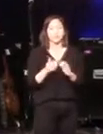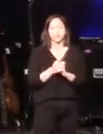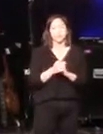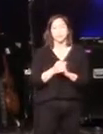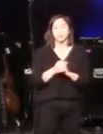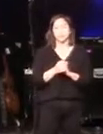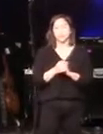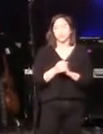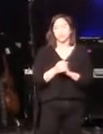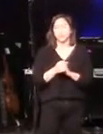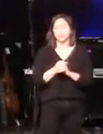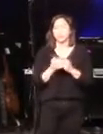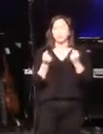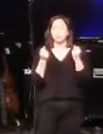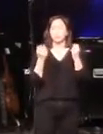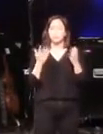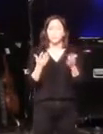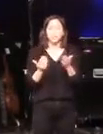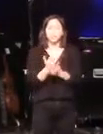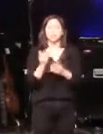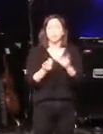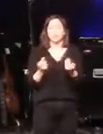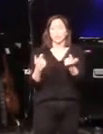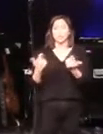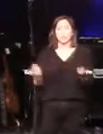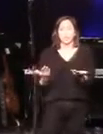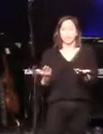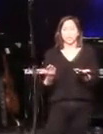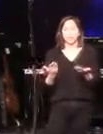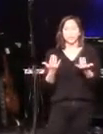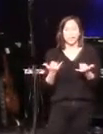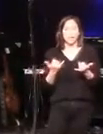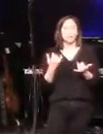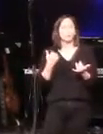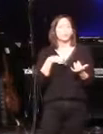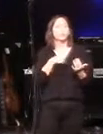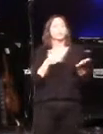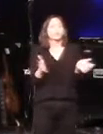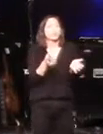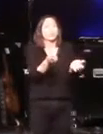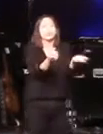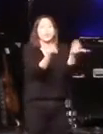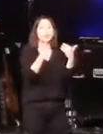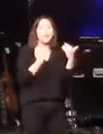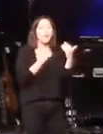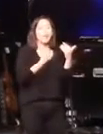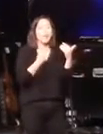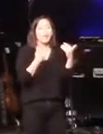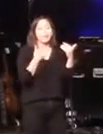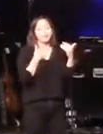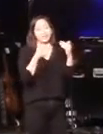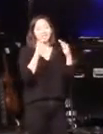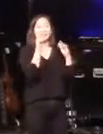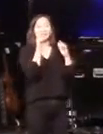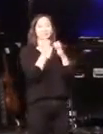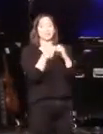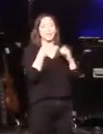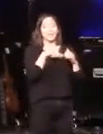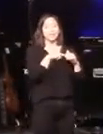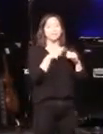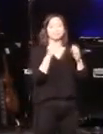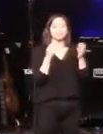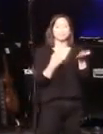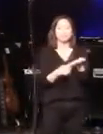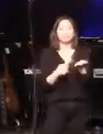faces, and you need to come get a free lunch on us, and we need to tell you about how we became Cedars and what we're about and where we see God